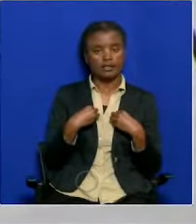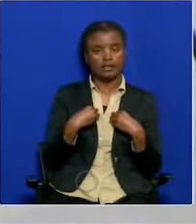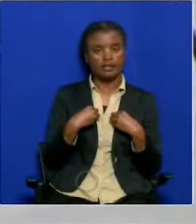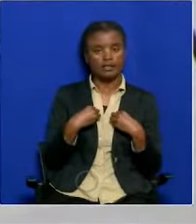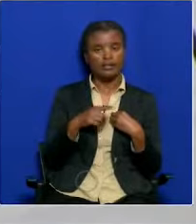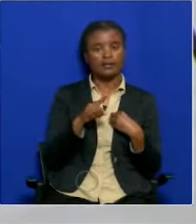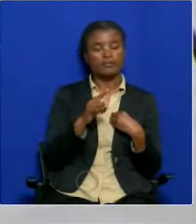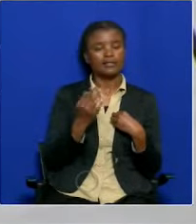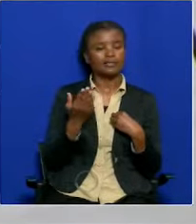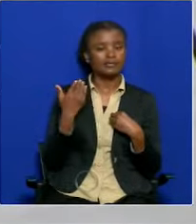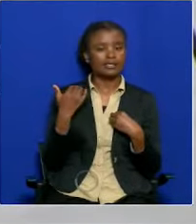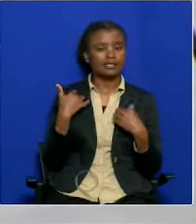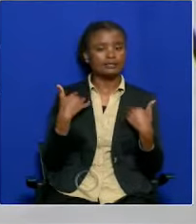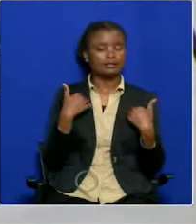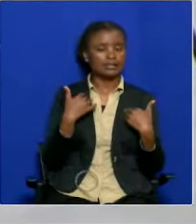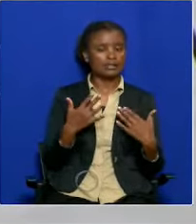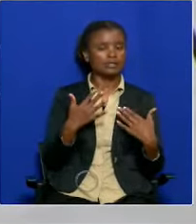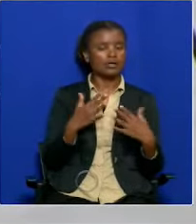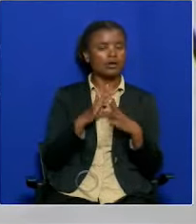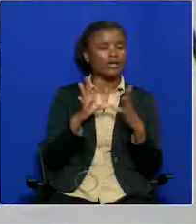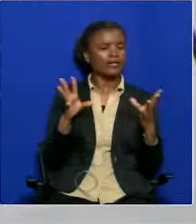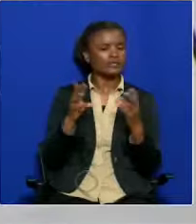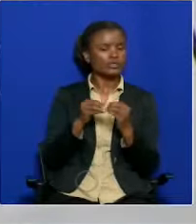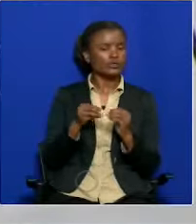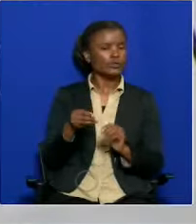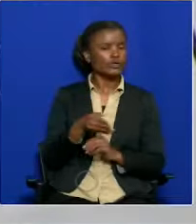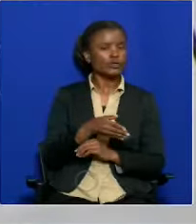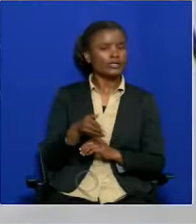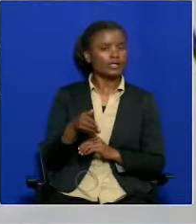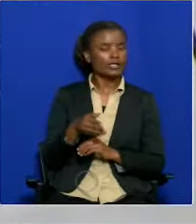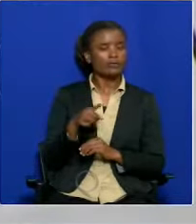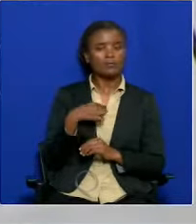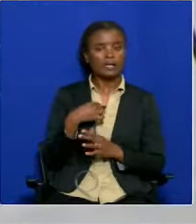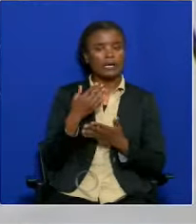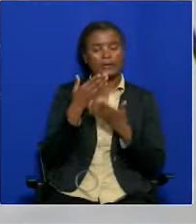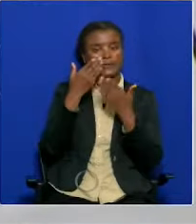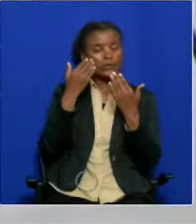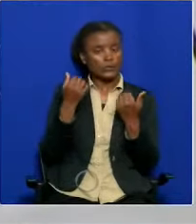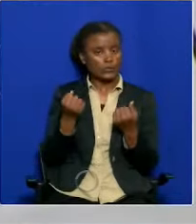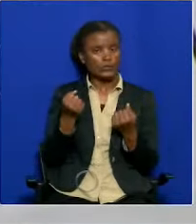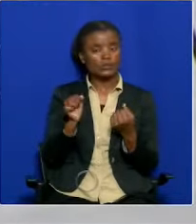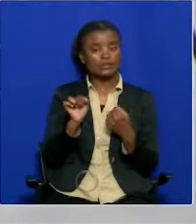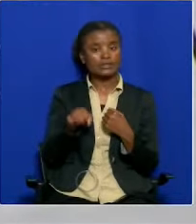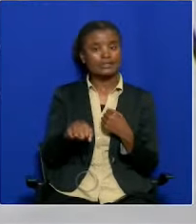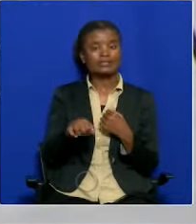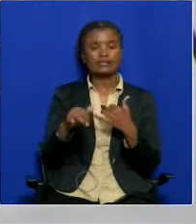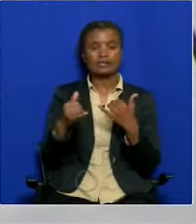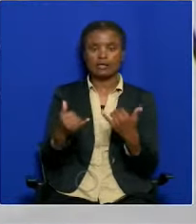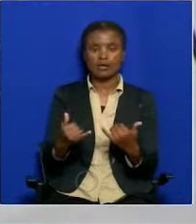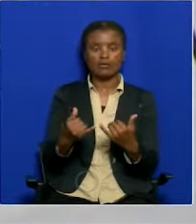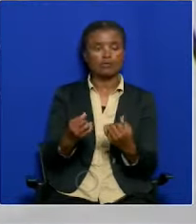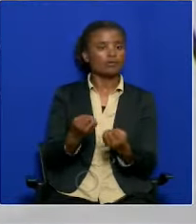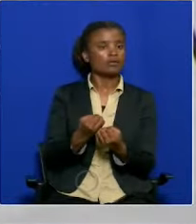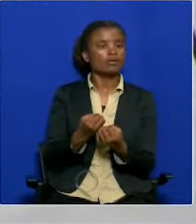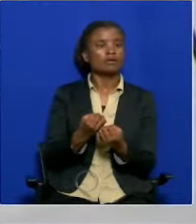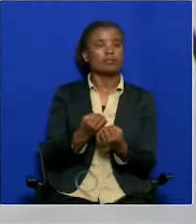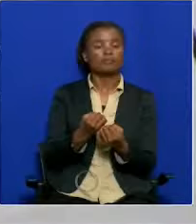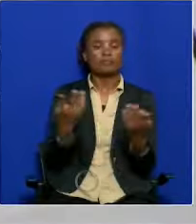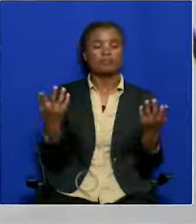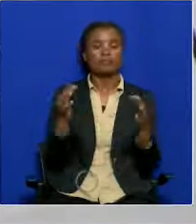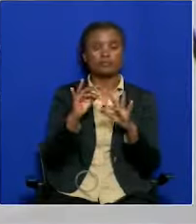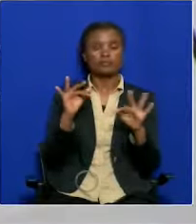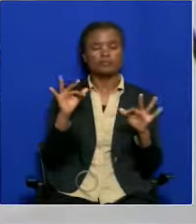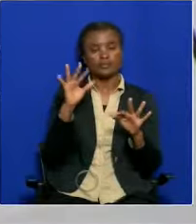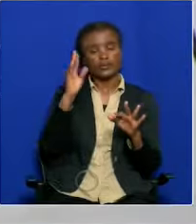these things were not there, or were not known and whatsoever. Yes, now it is known. It looks bad on me,